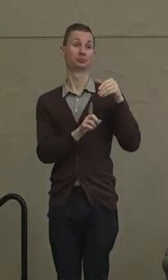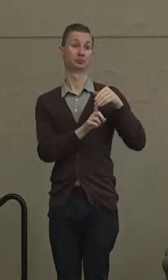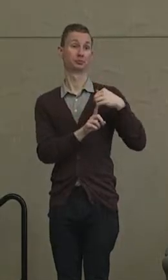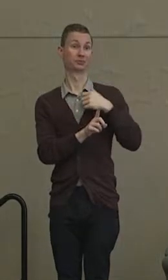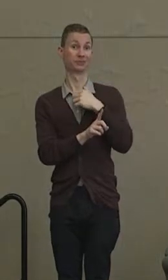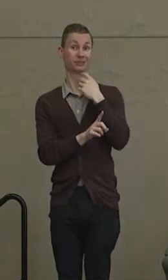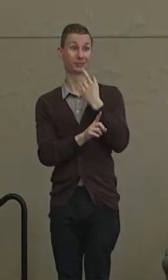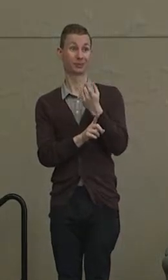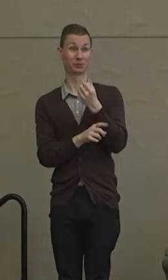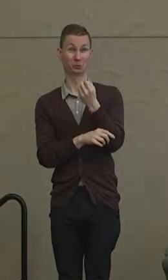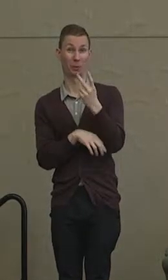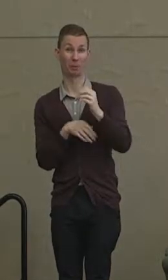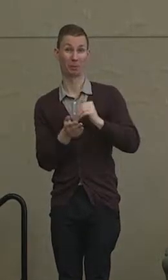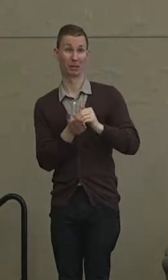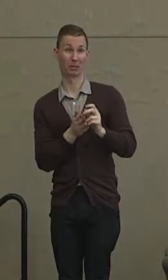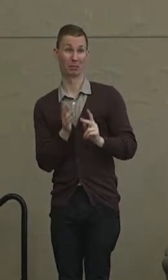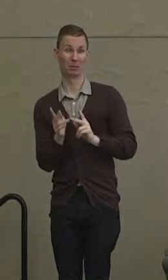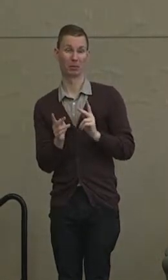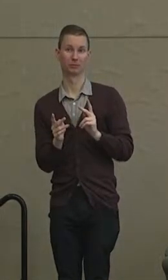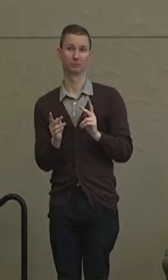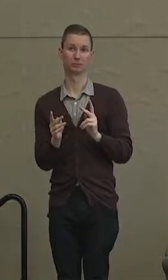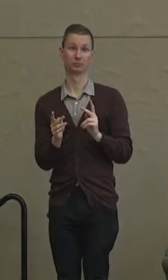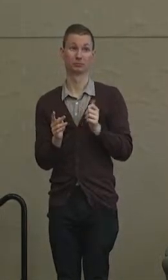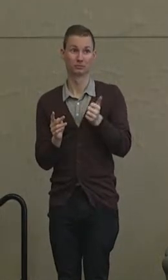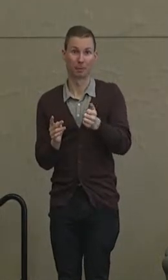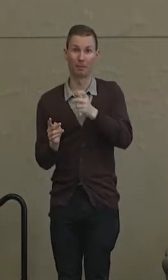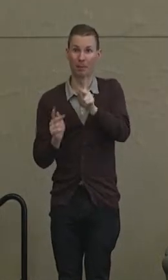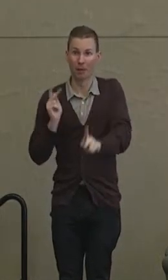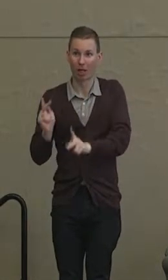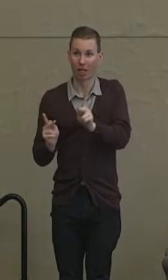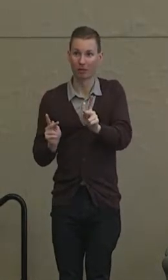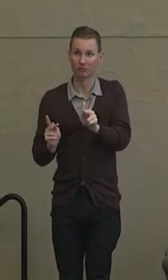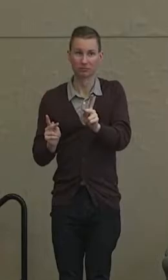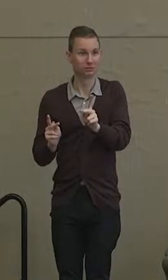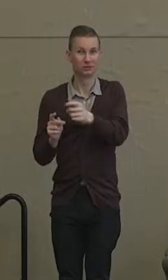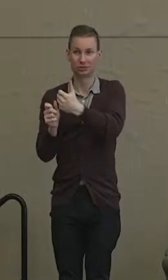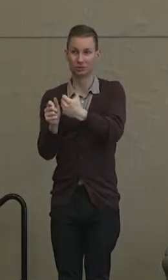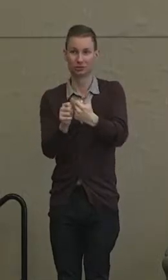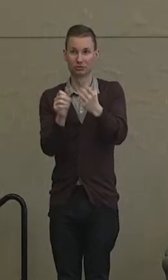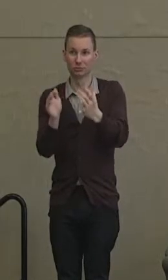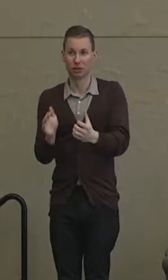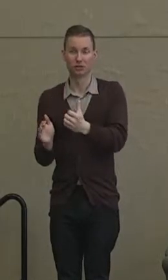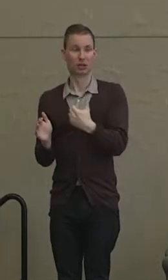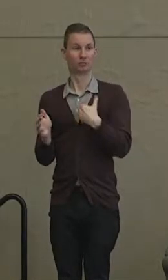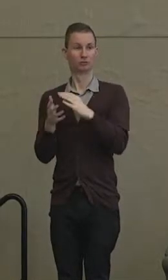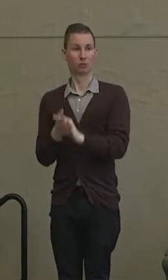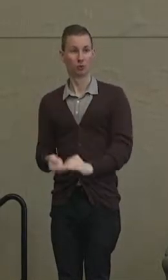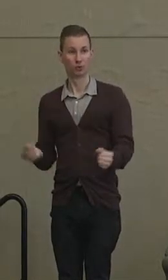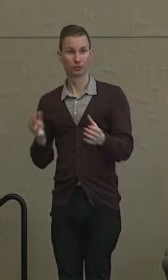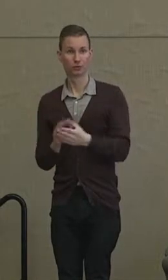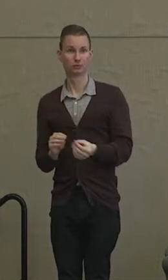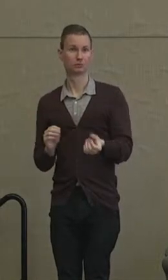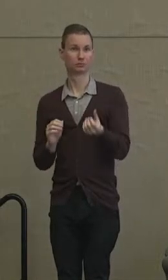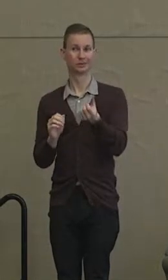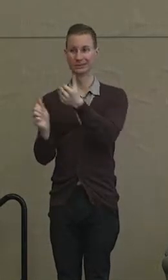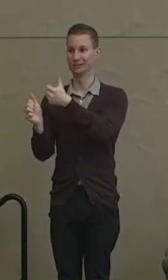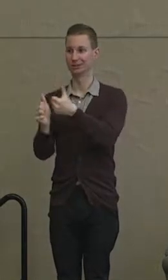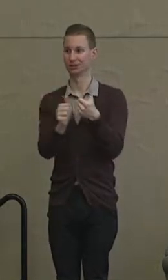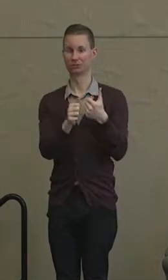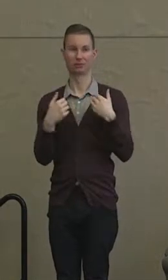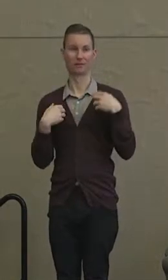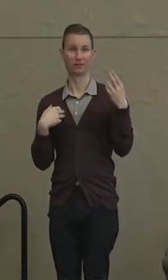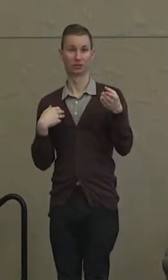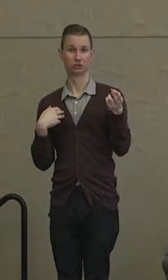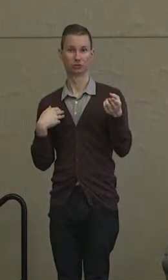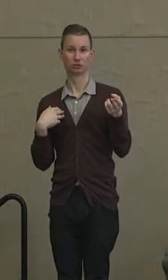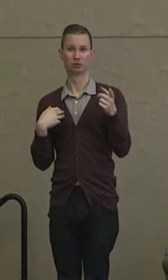those 12 million people are people, right? They all are stories. They all have some history, and we